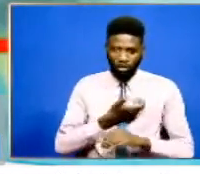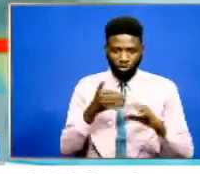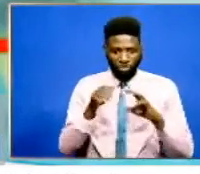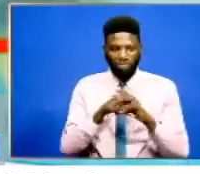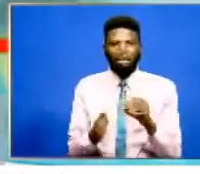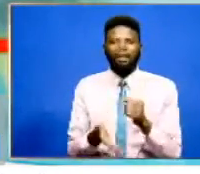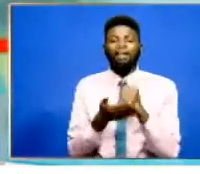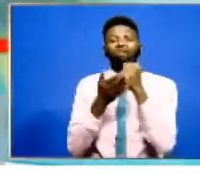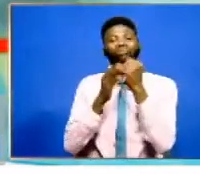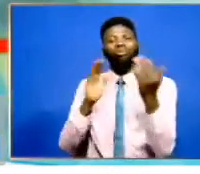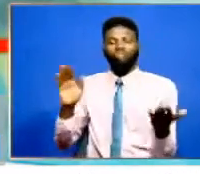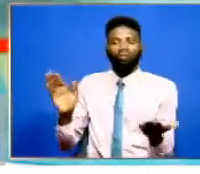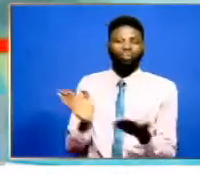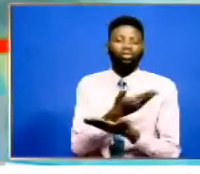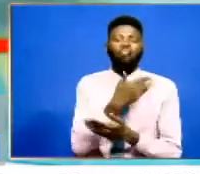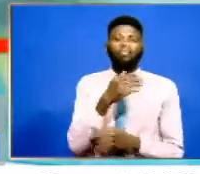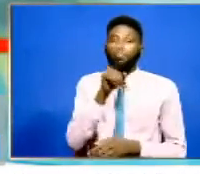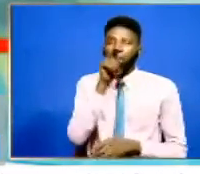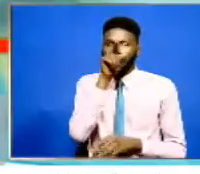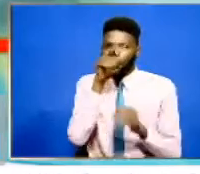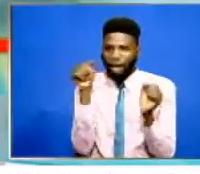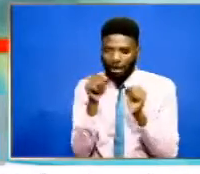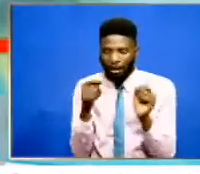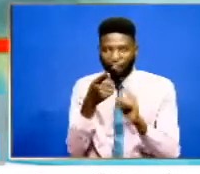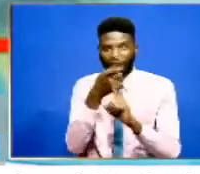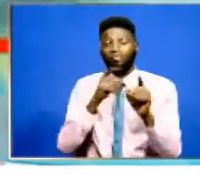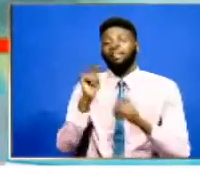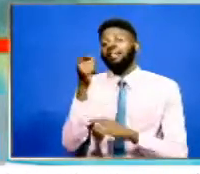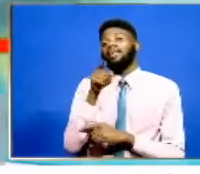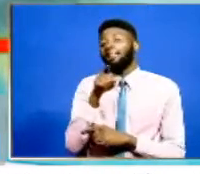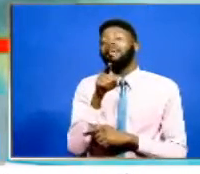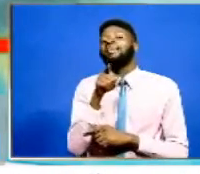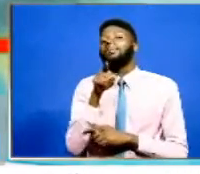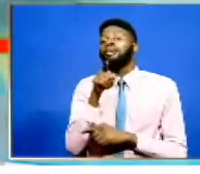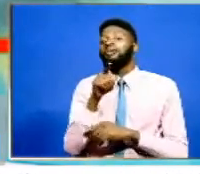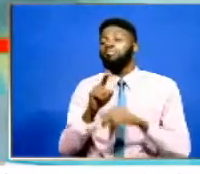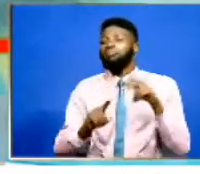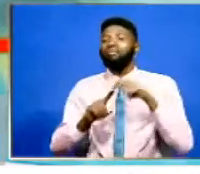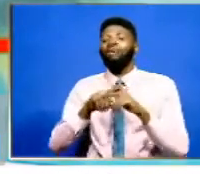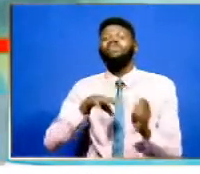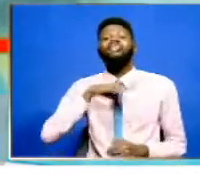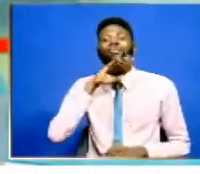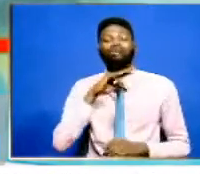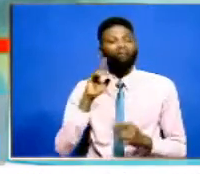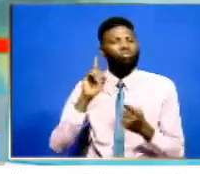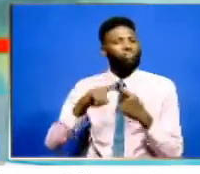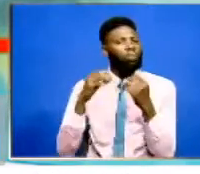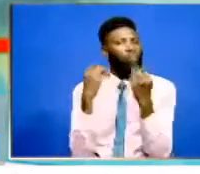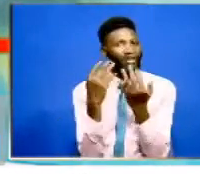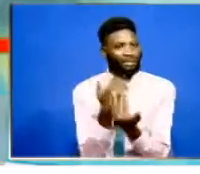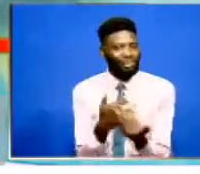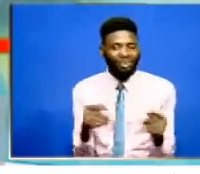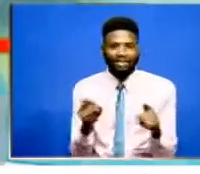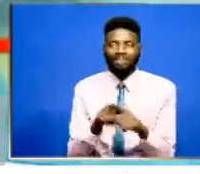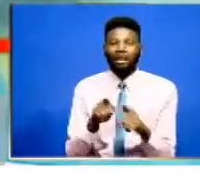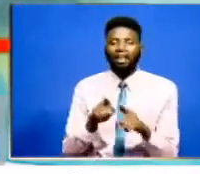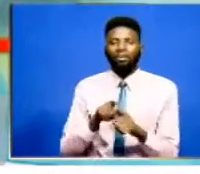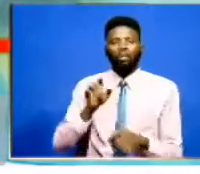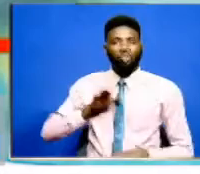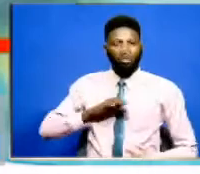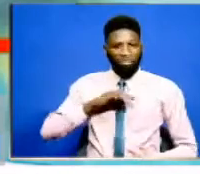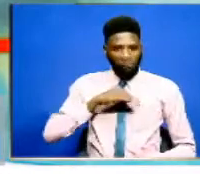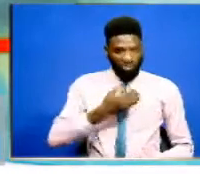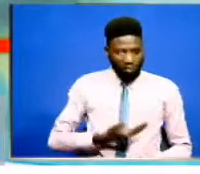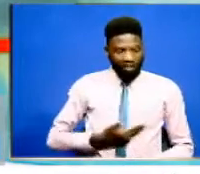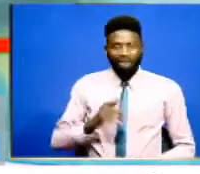out of Kenya. It's one of the killer diseases that kills a lot of children and pregnant mothers here in the country. And of